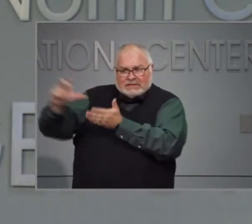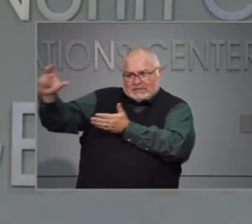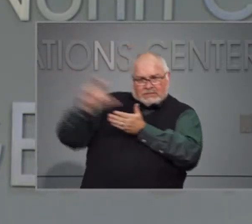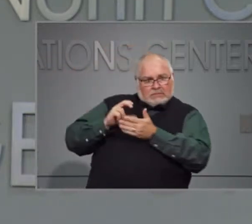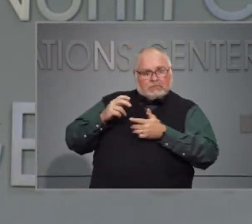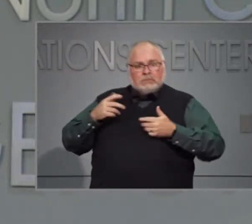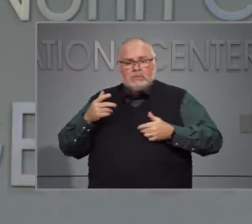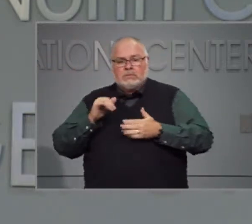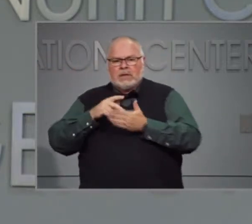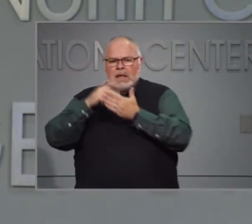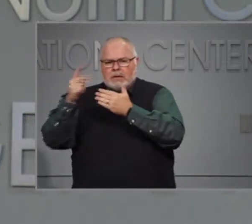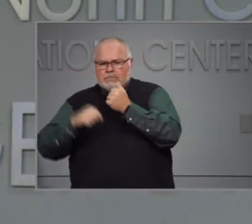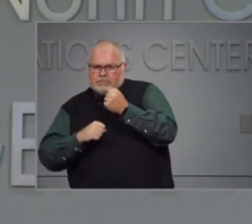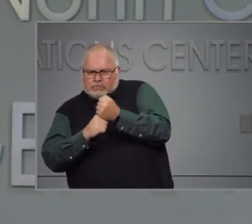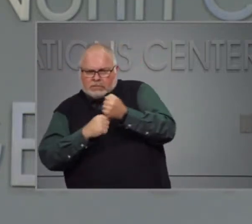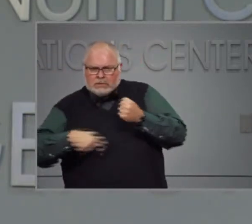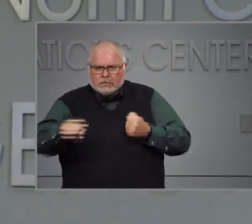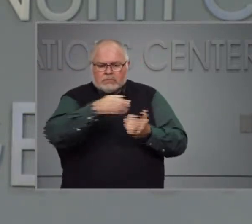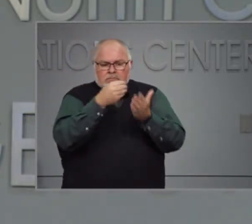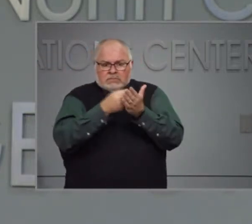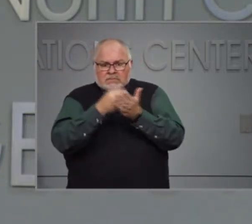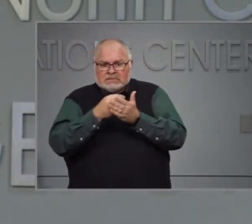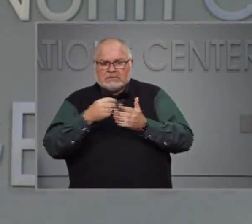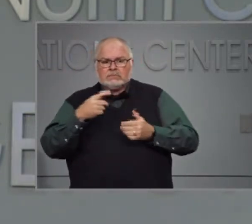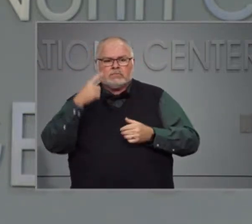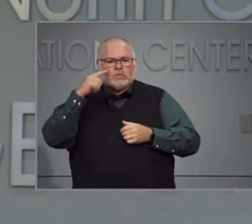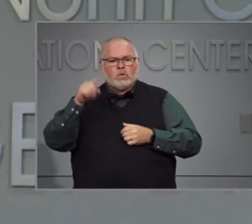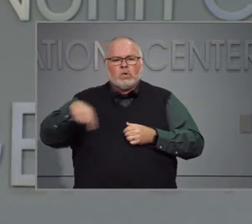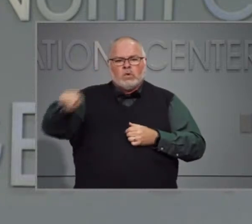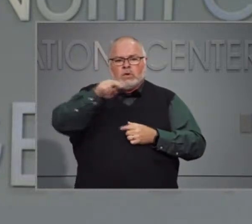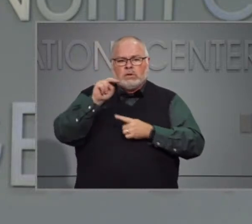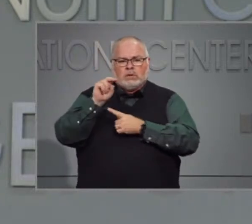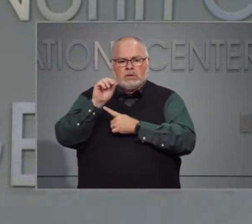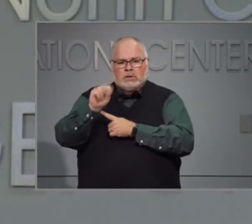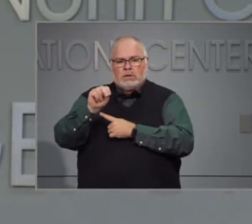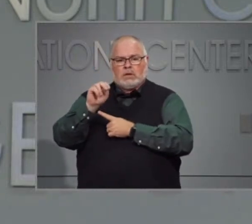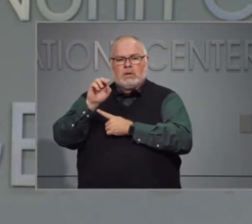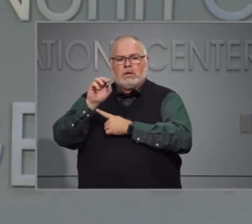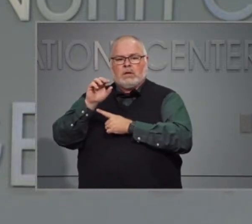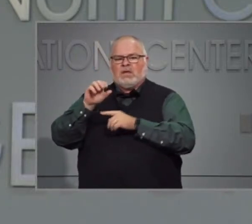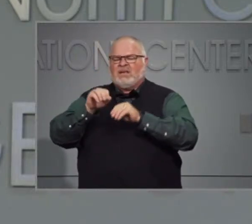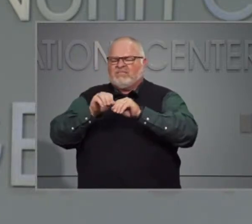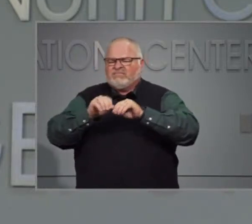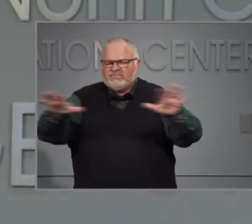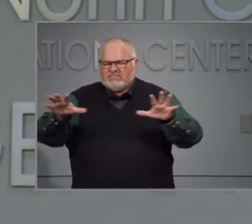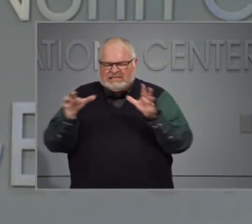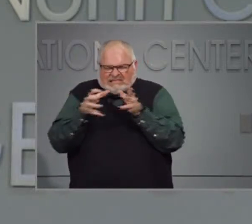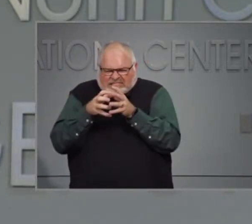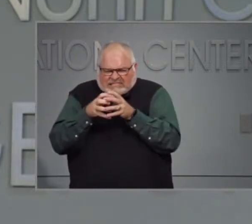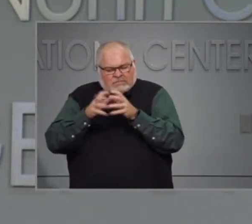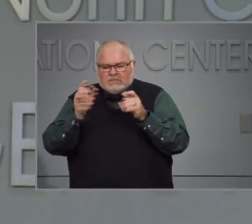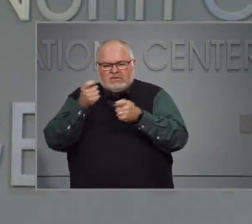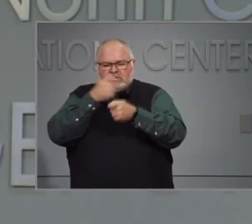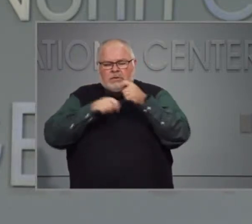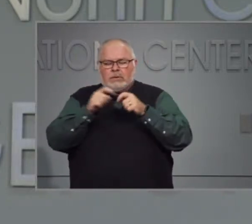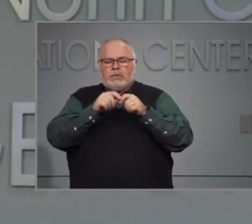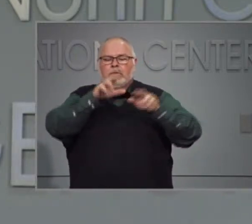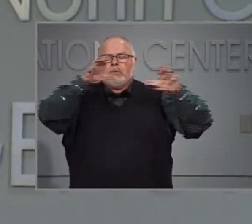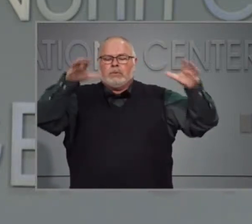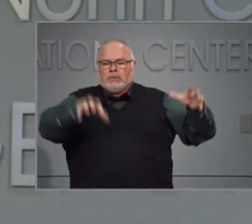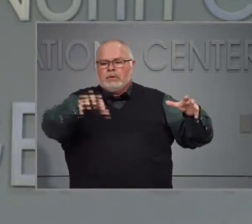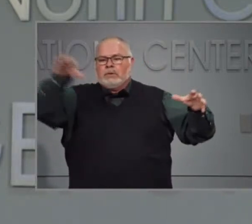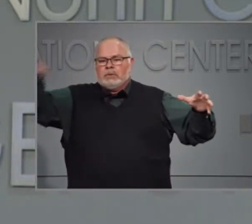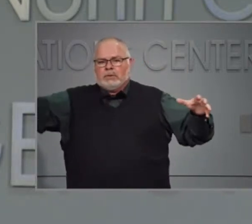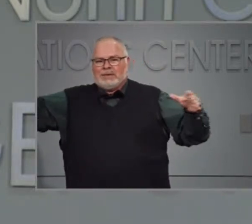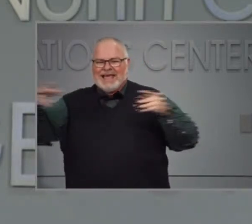Program. The State-Centric model will help counties and local organizations for whom waiting for FEMA reimbursement has been